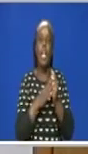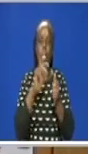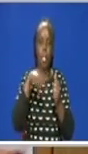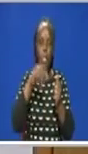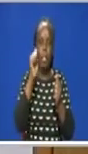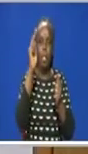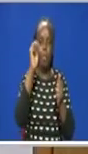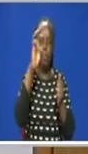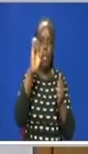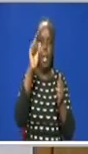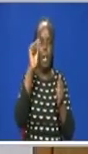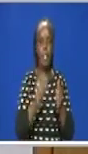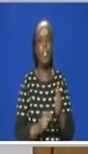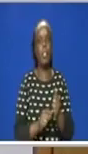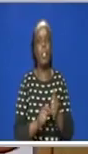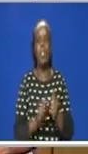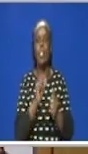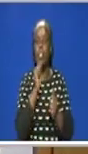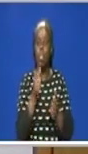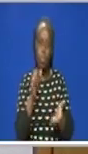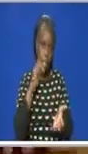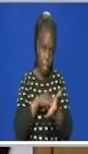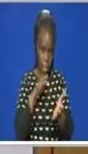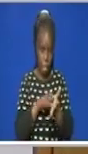it was reduced to be a dwarf planet. And you call so it is not considered